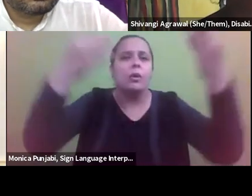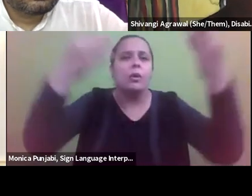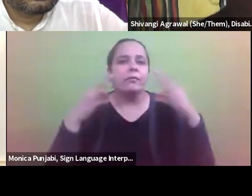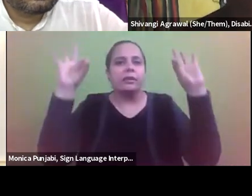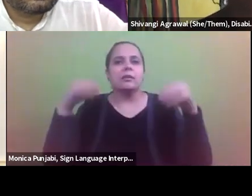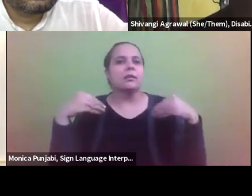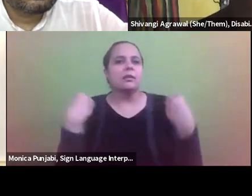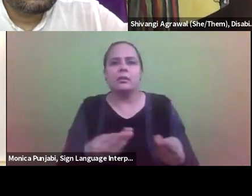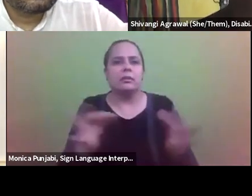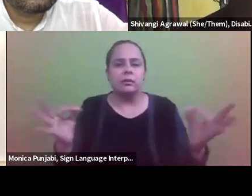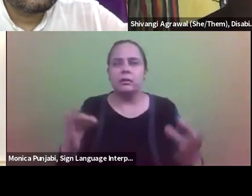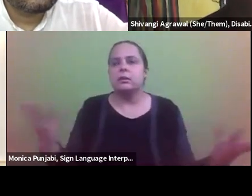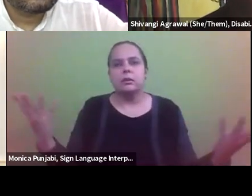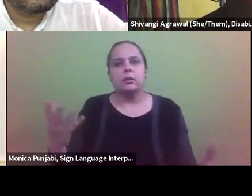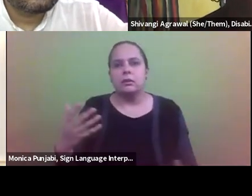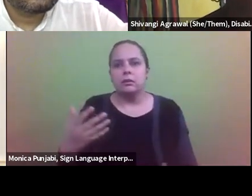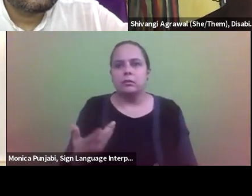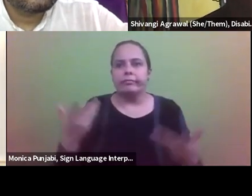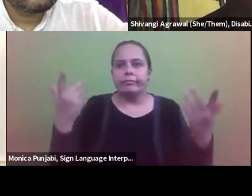shuts us out from the world,